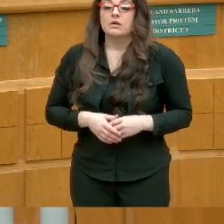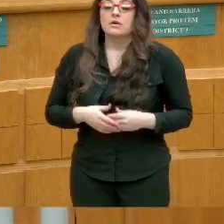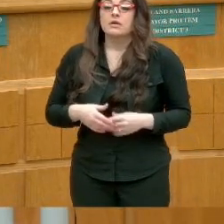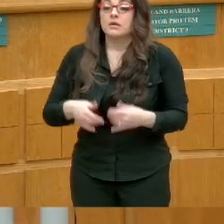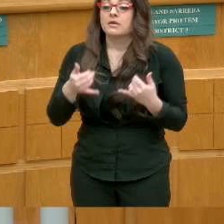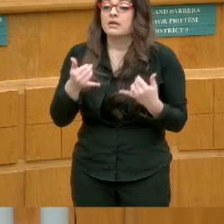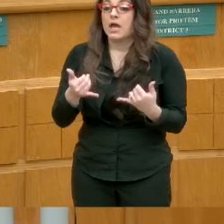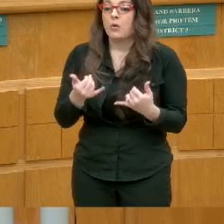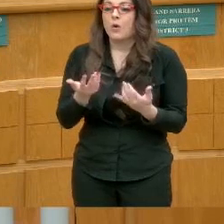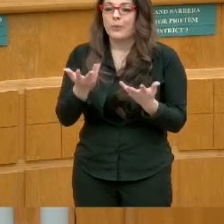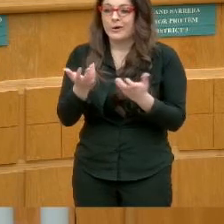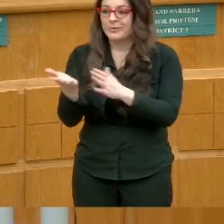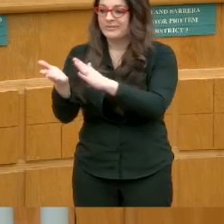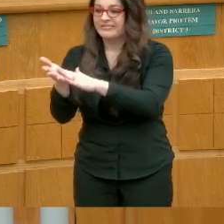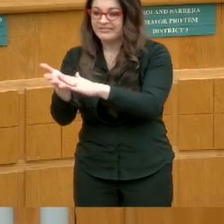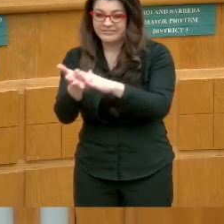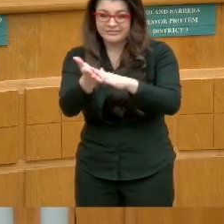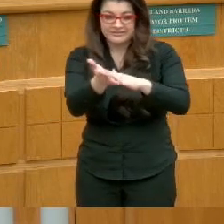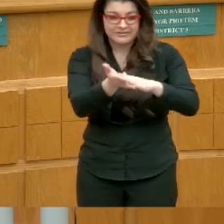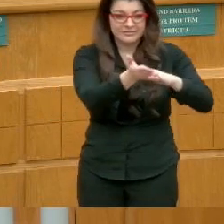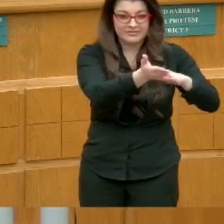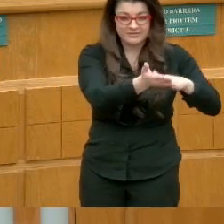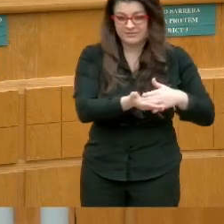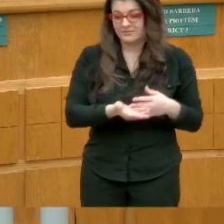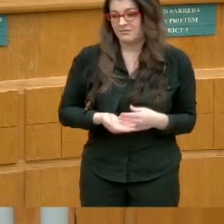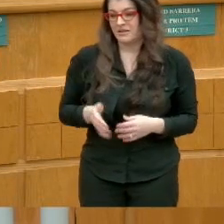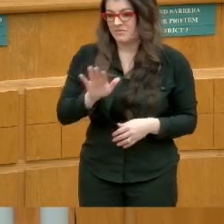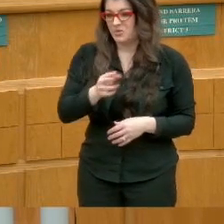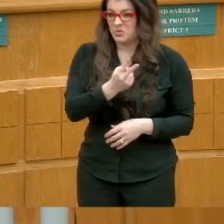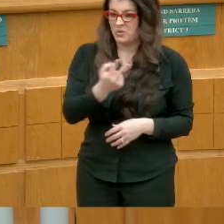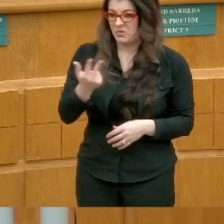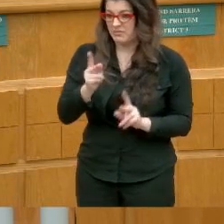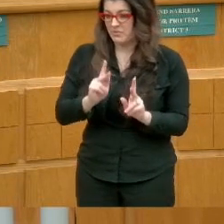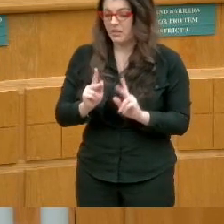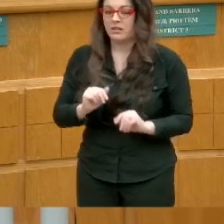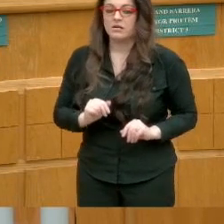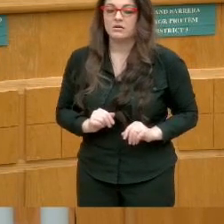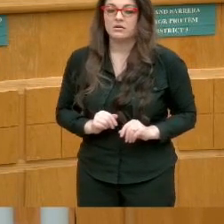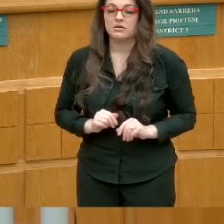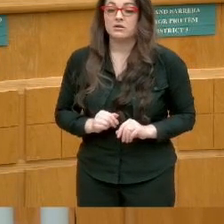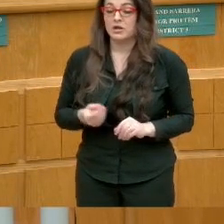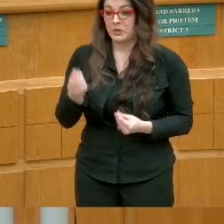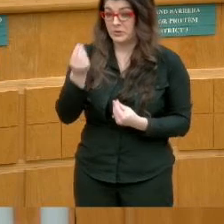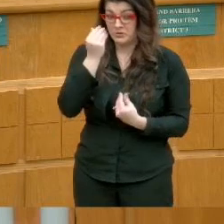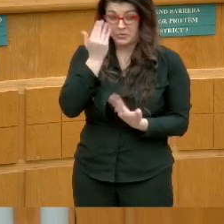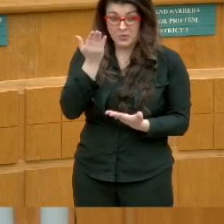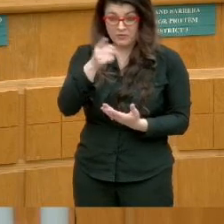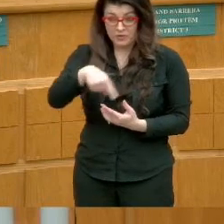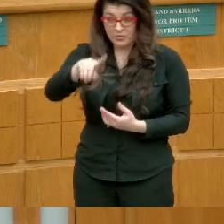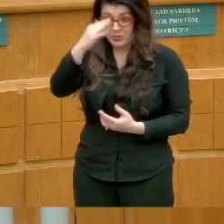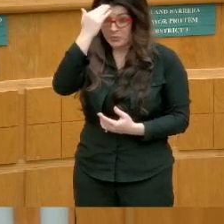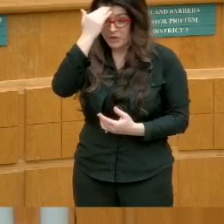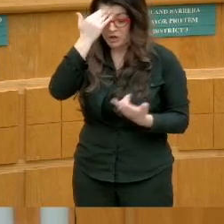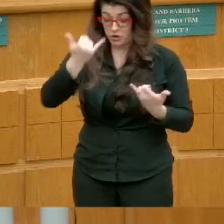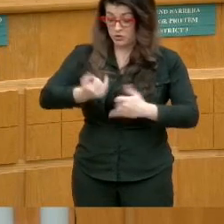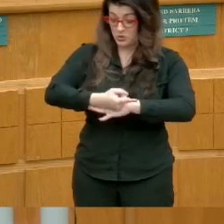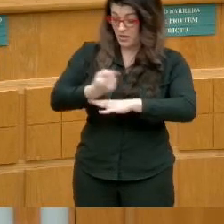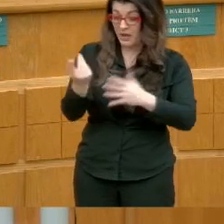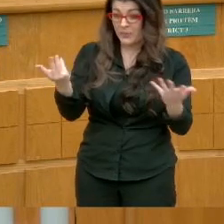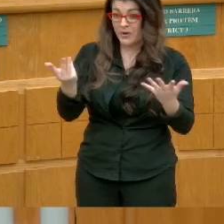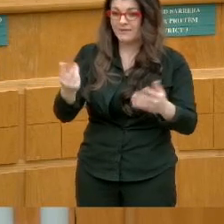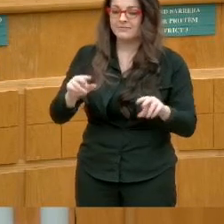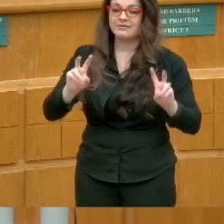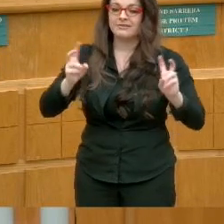and then I'll turn it over to Annette. So we want to, I don't know if people are aware, but today is National Nurses Day, and we want